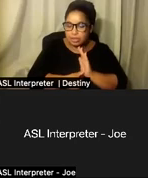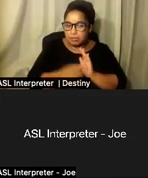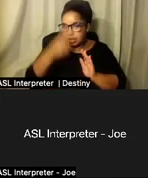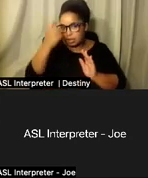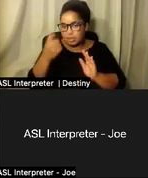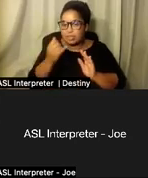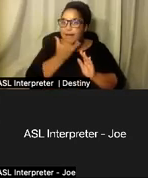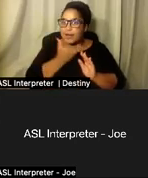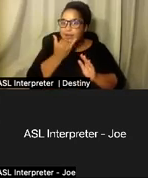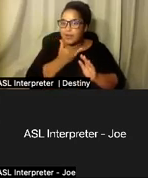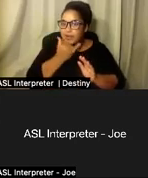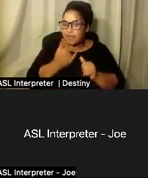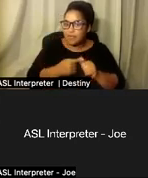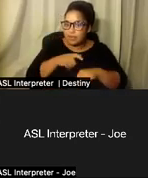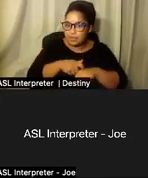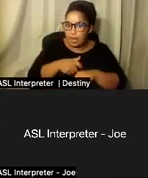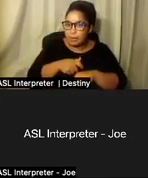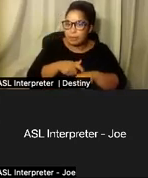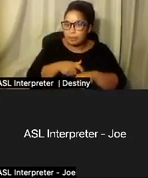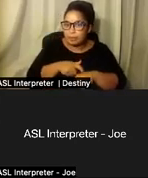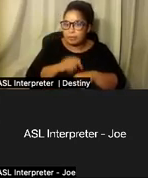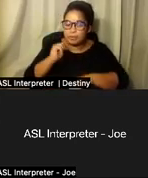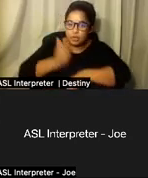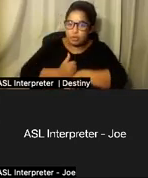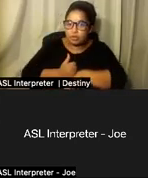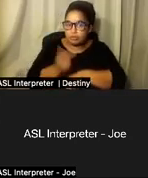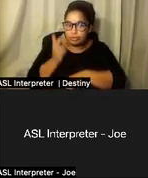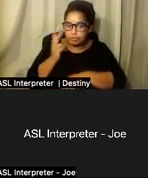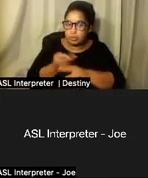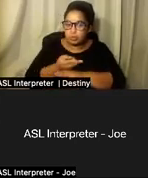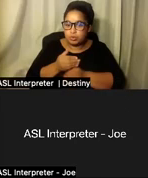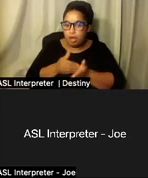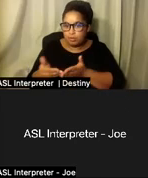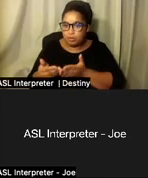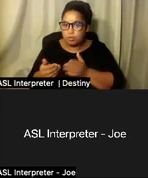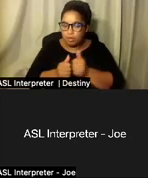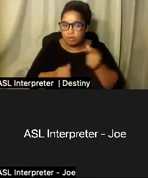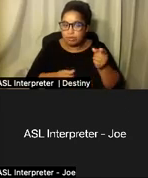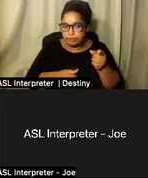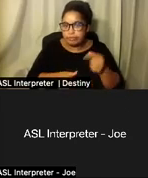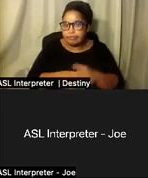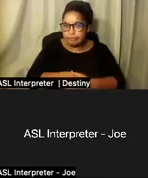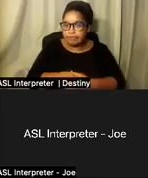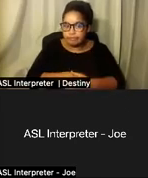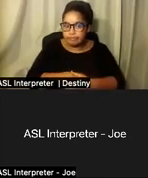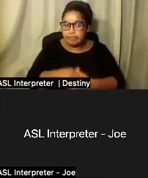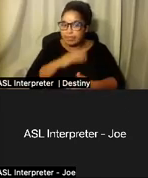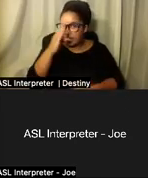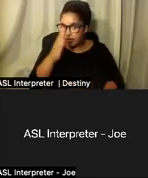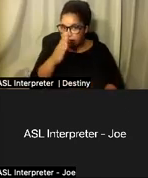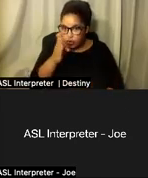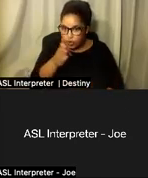an error that many first-time installers make when working with this type of product. Never,